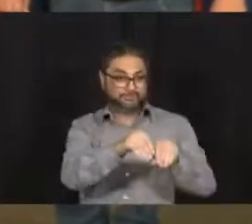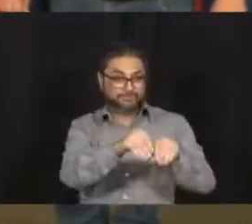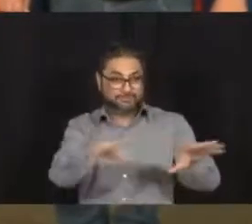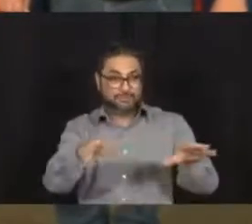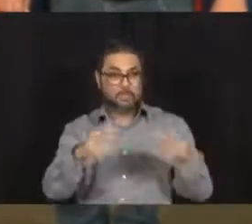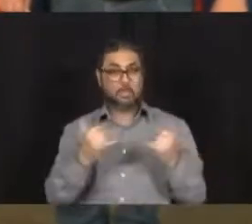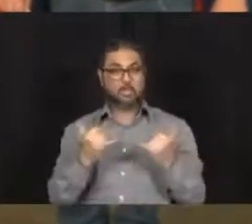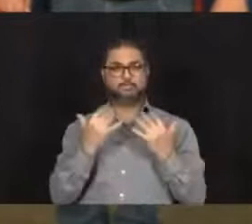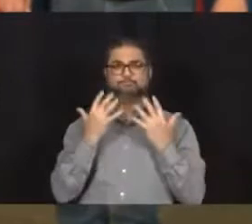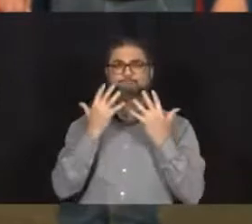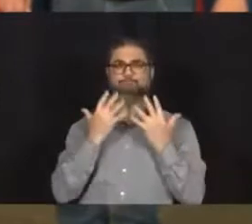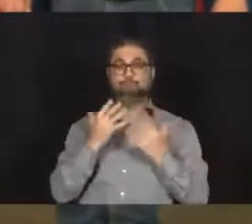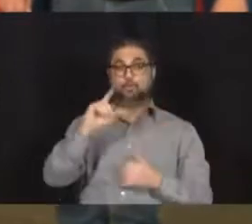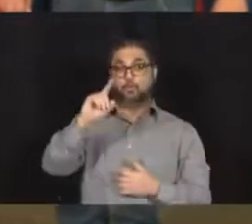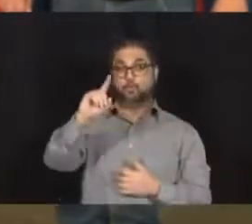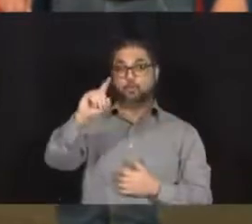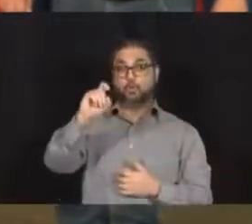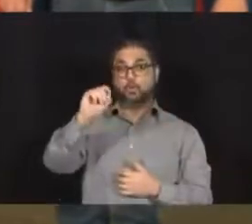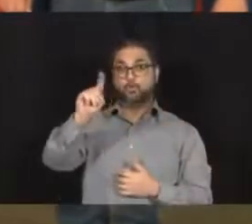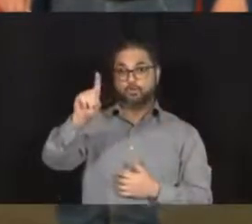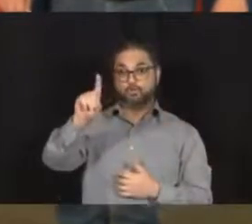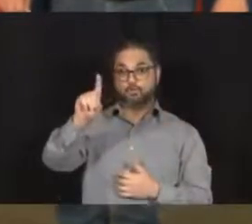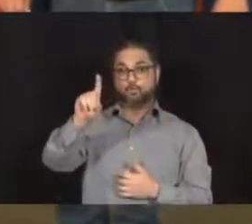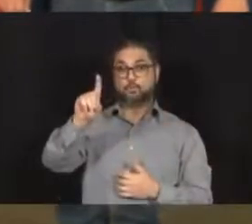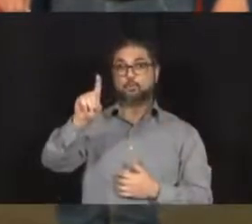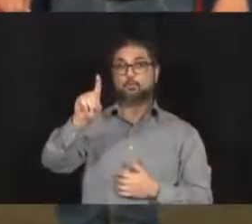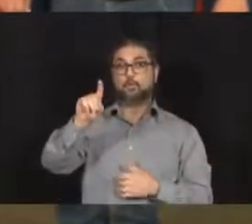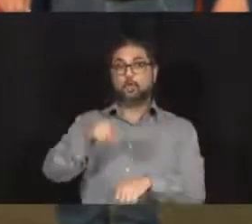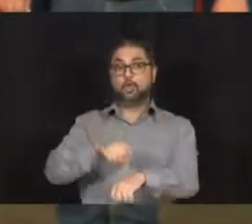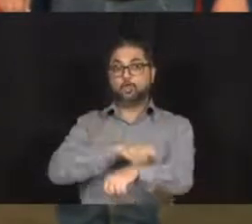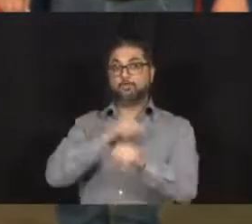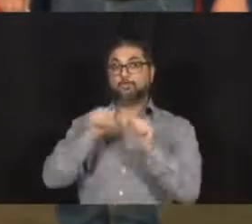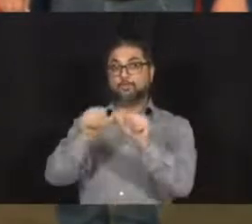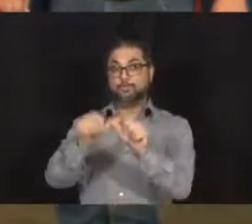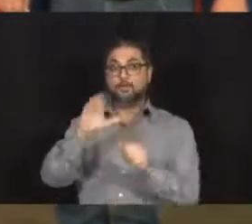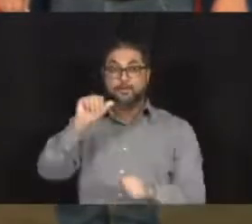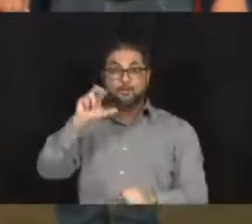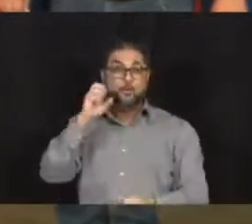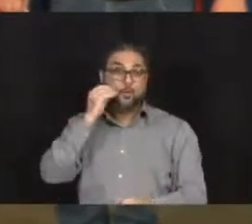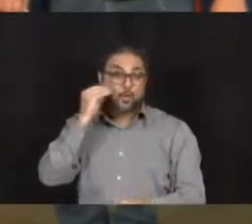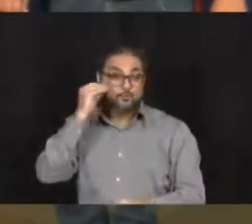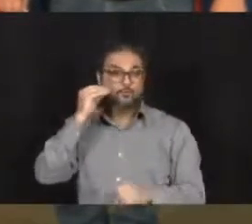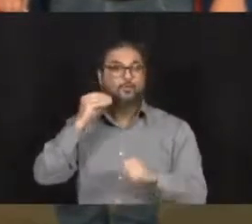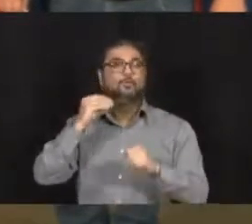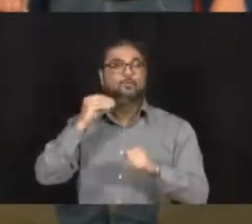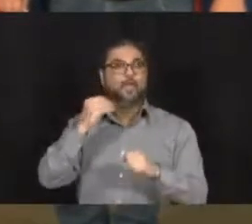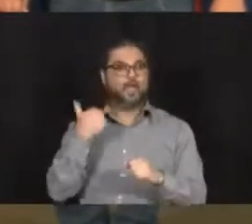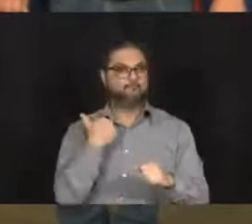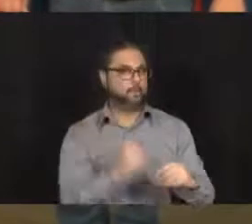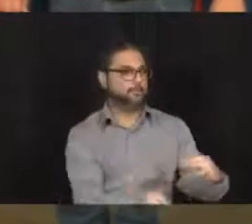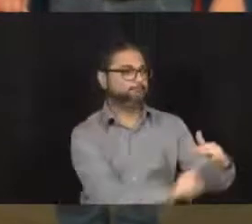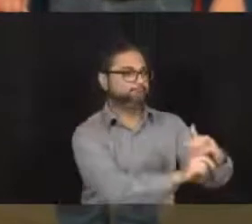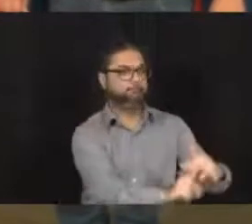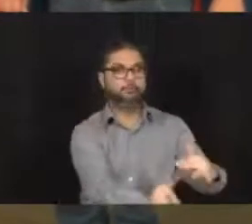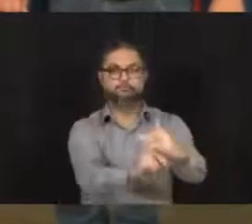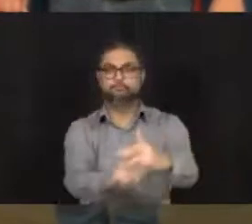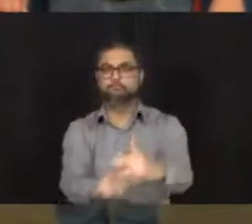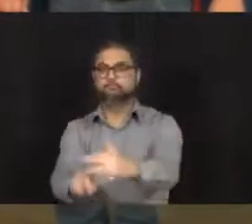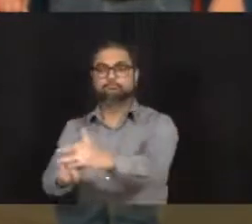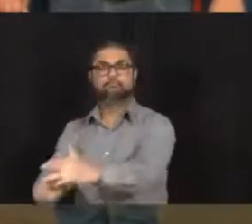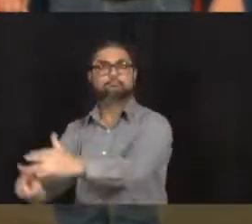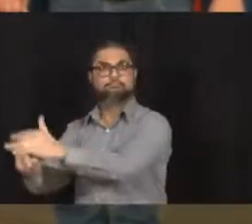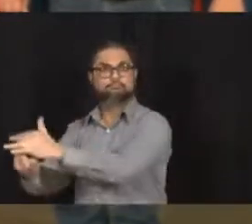have had an experience, someone who has been diagnosed with COVID-19. So we need to concentrate our resources in